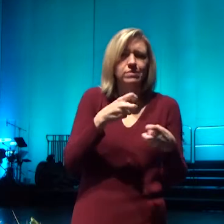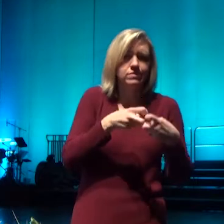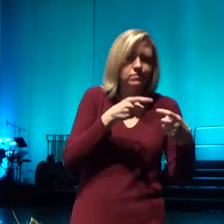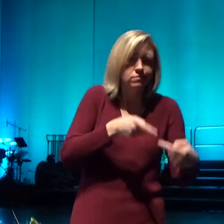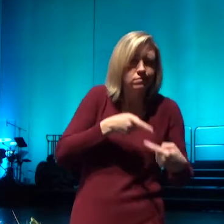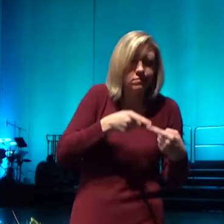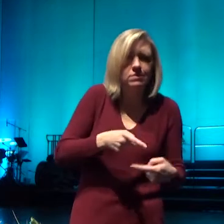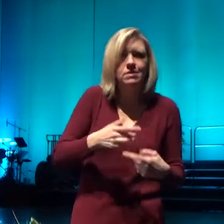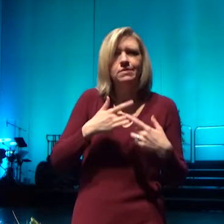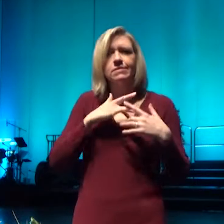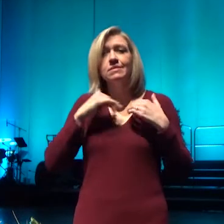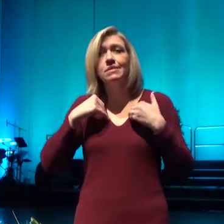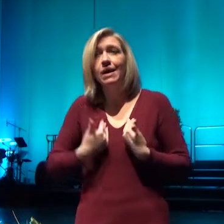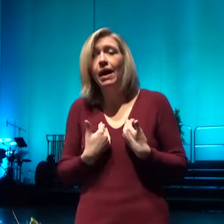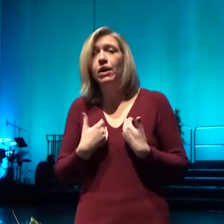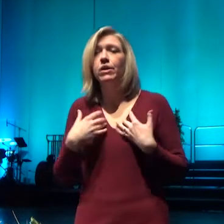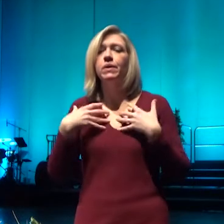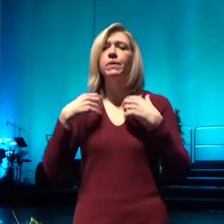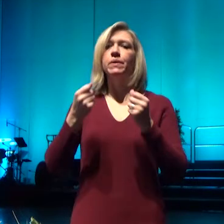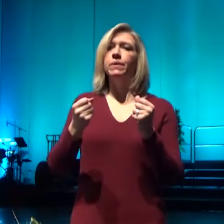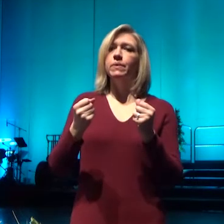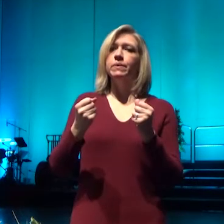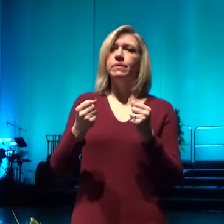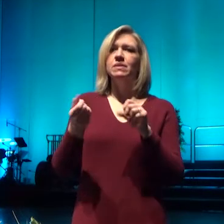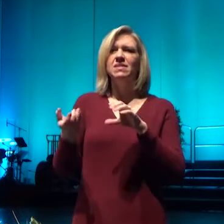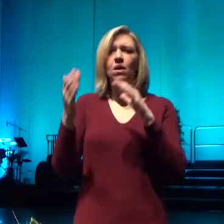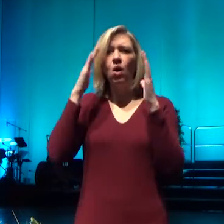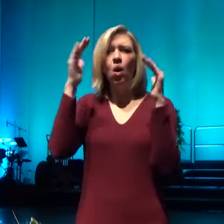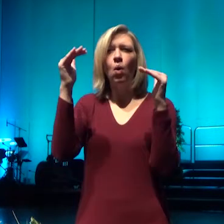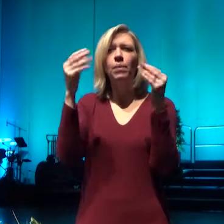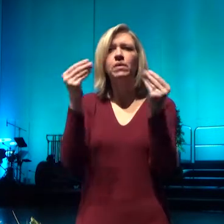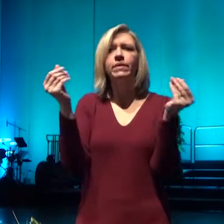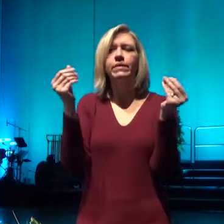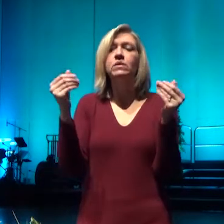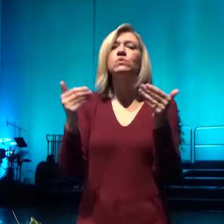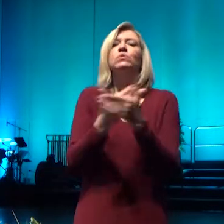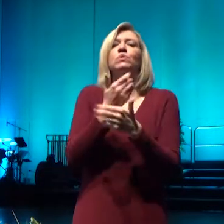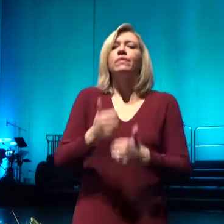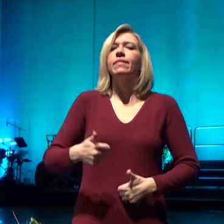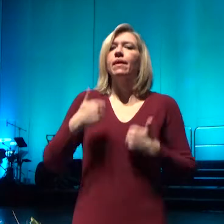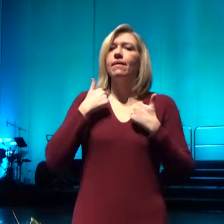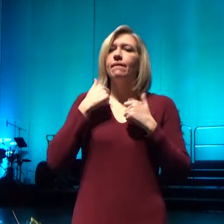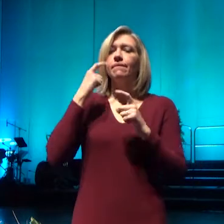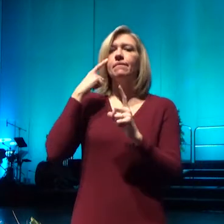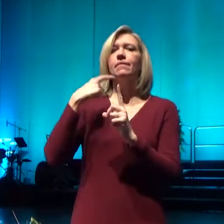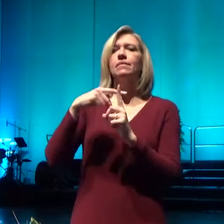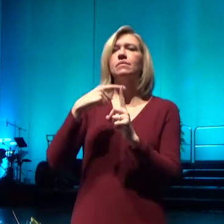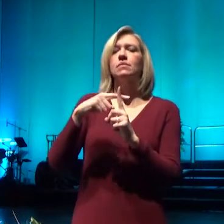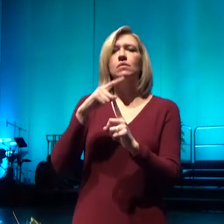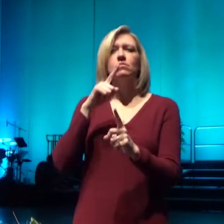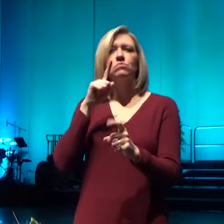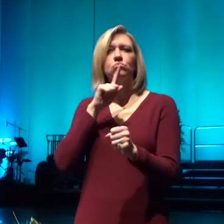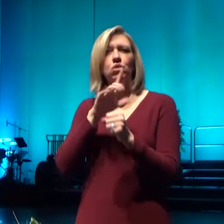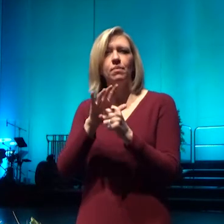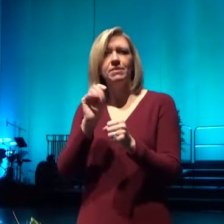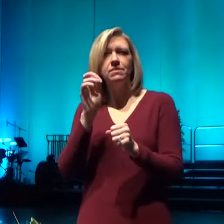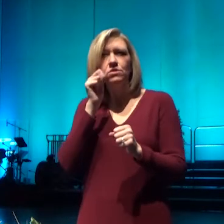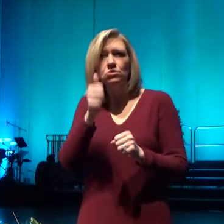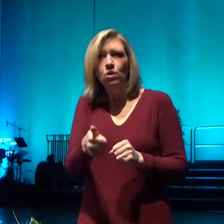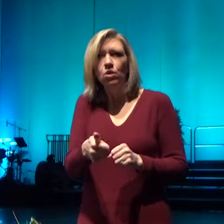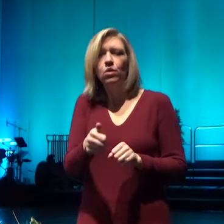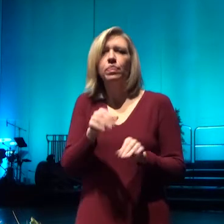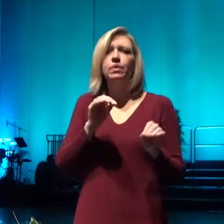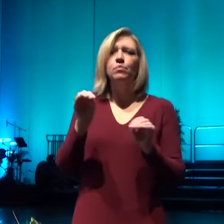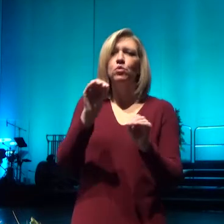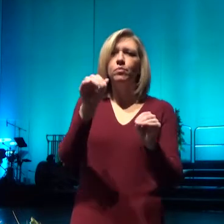tired hearts refreshed, dead hopes stirred with the newness of life. It is the promise of tomorrow at the close of every day, the movement of